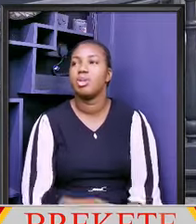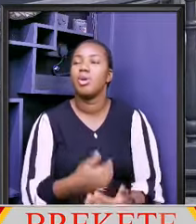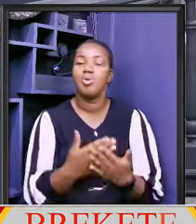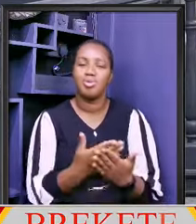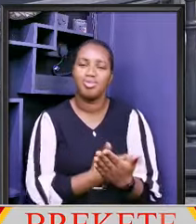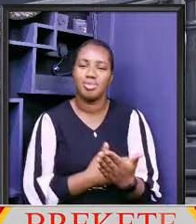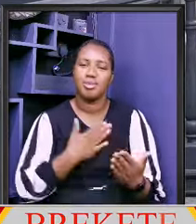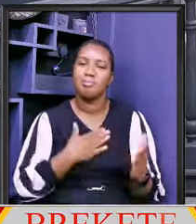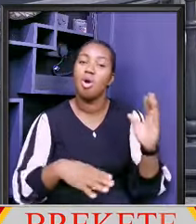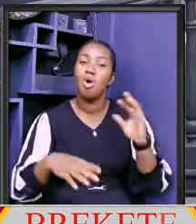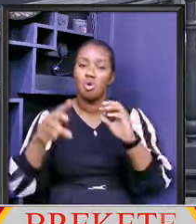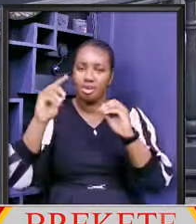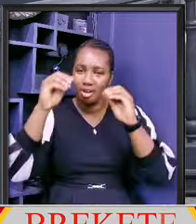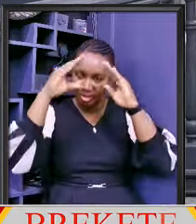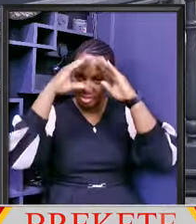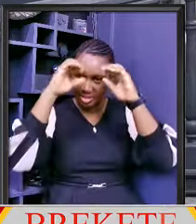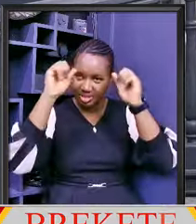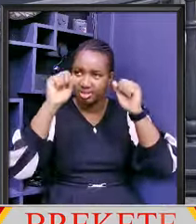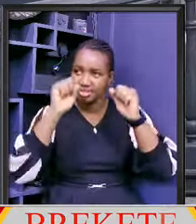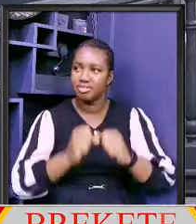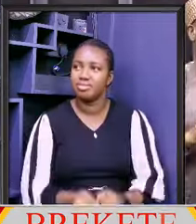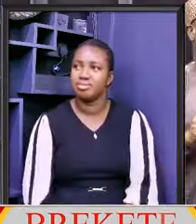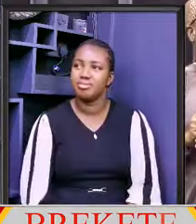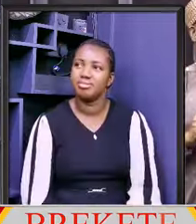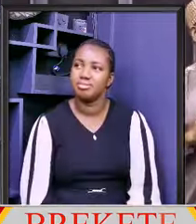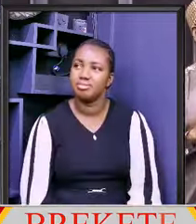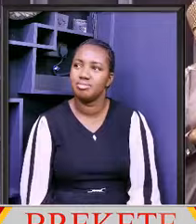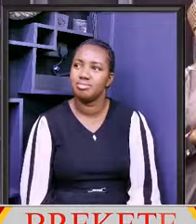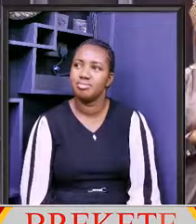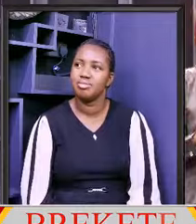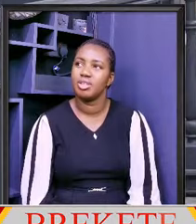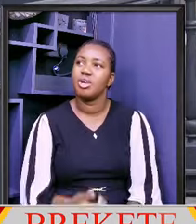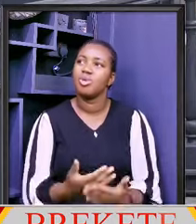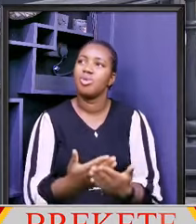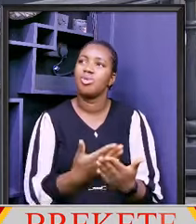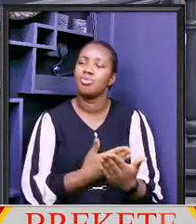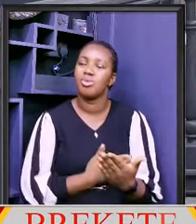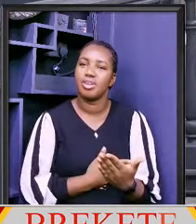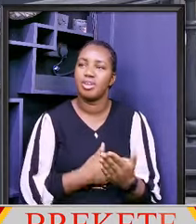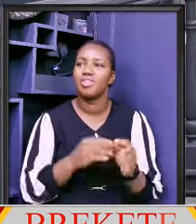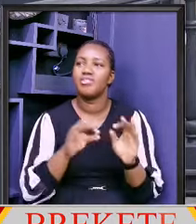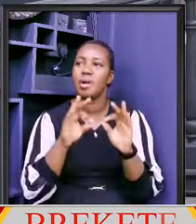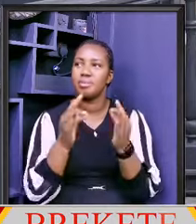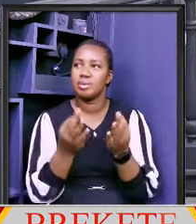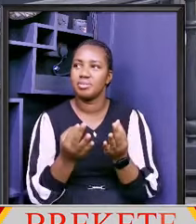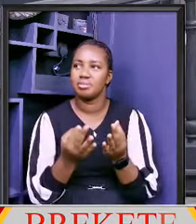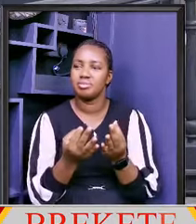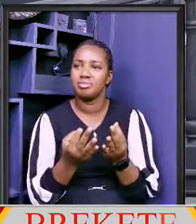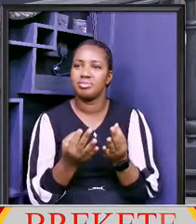Good morning, my ordinary president. Morning, sir. Good morning, Brekete family. Mm.